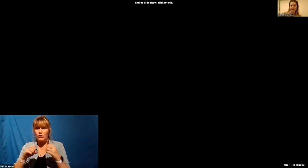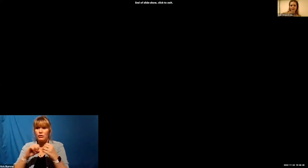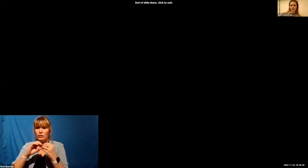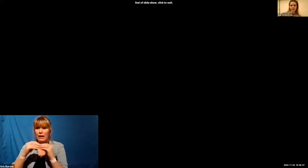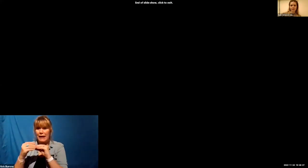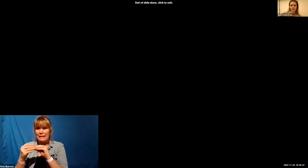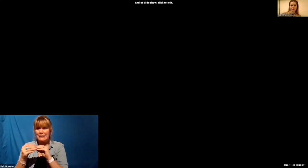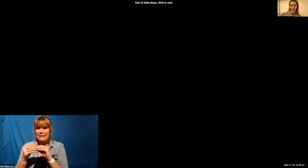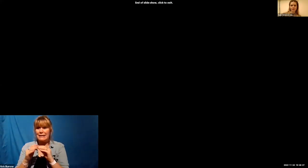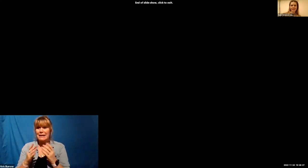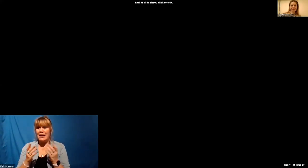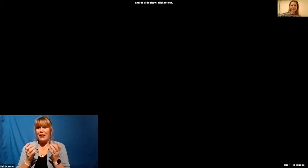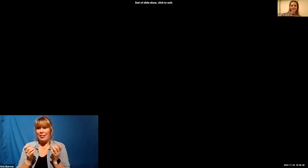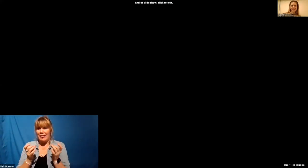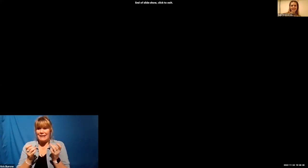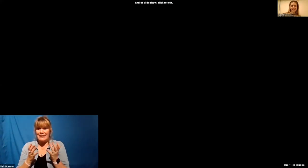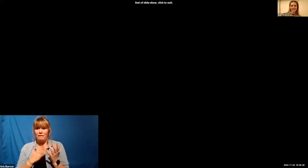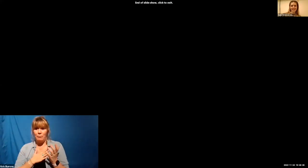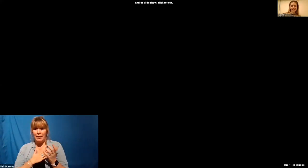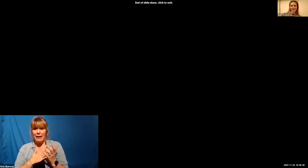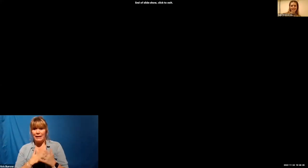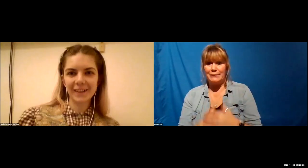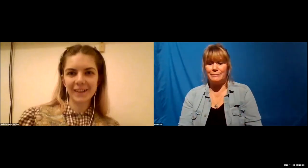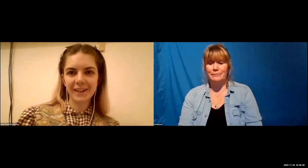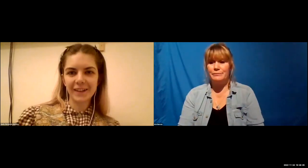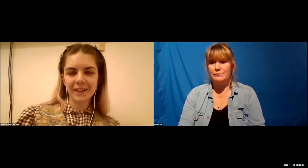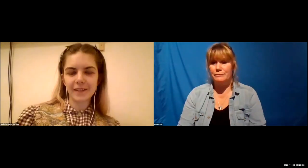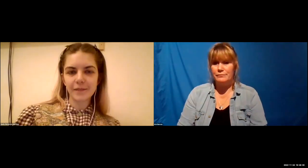And yeah, that's all for me.